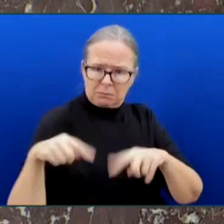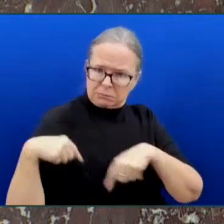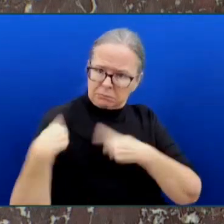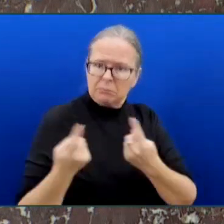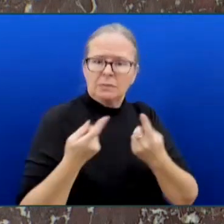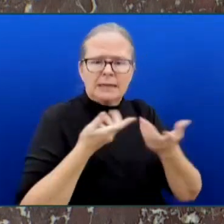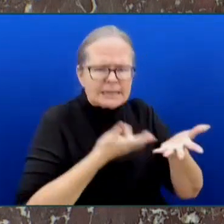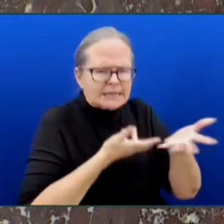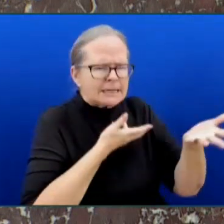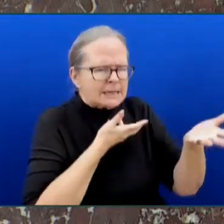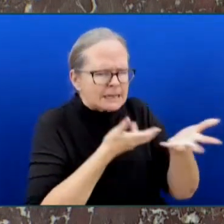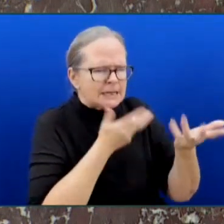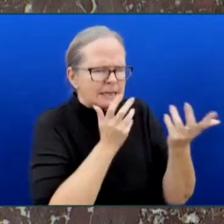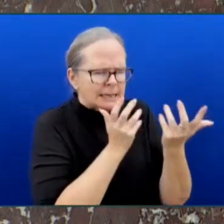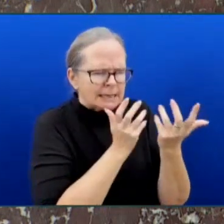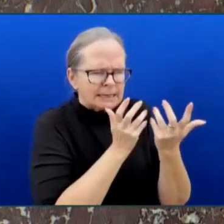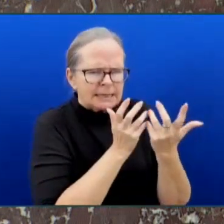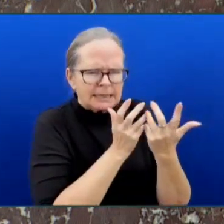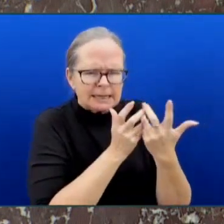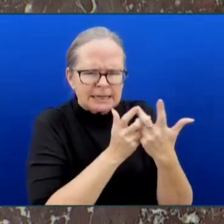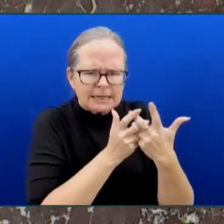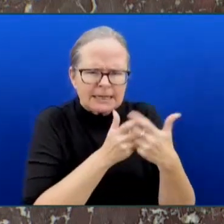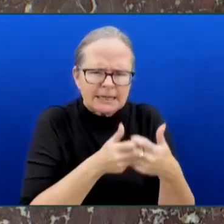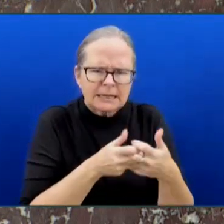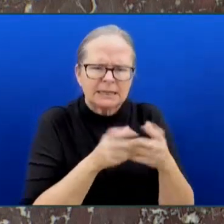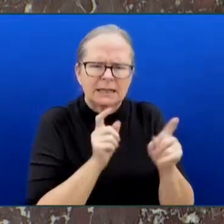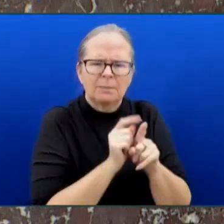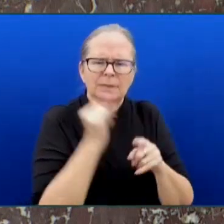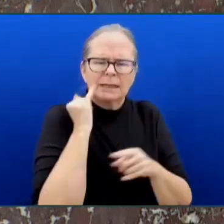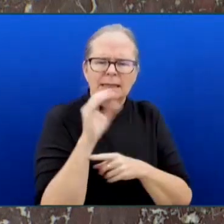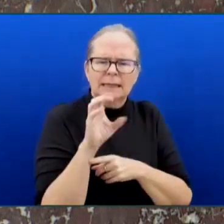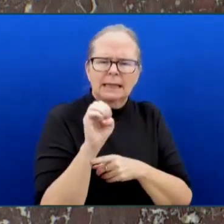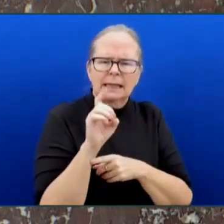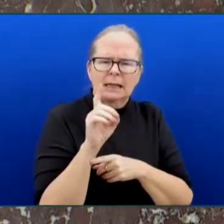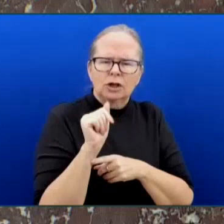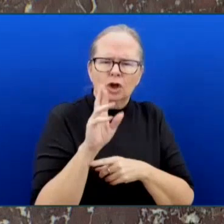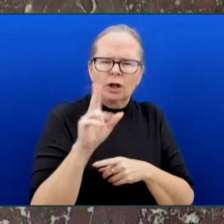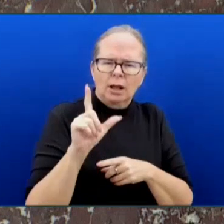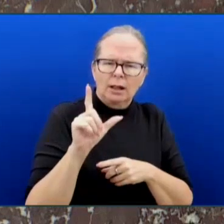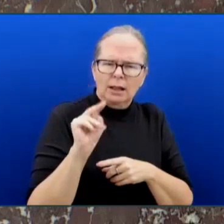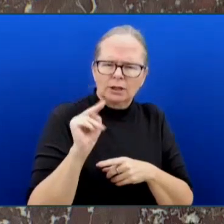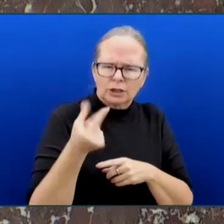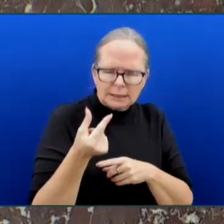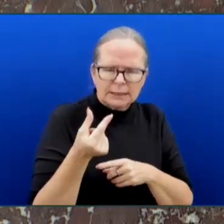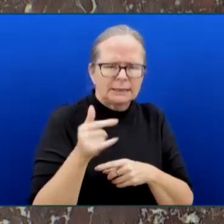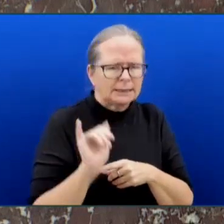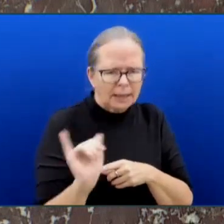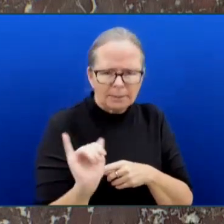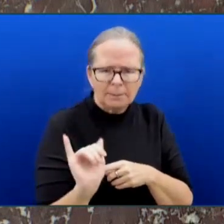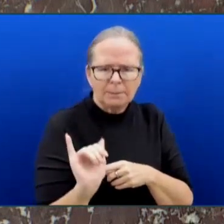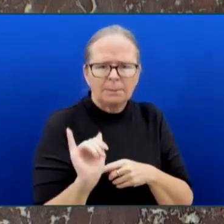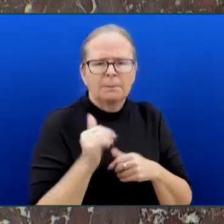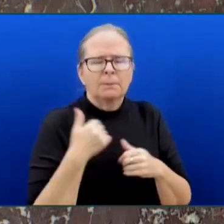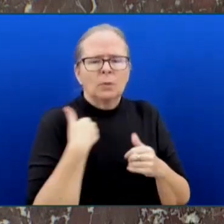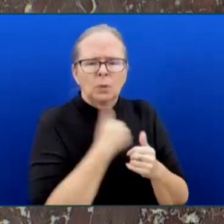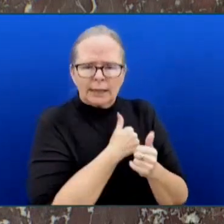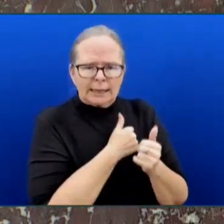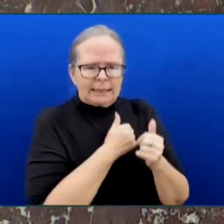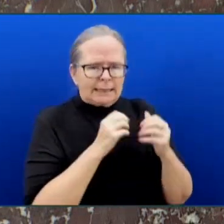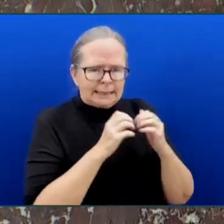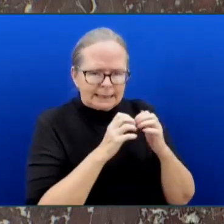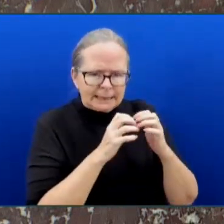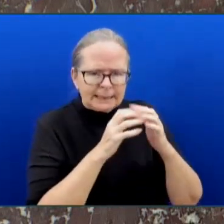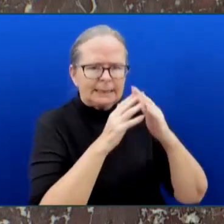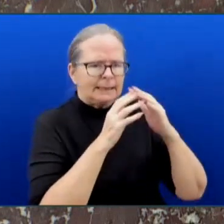are working with the industry to put in a regulatory cap on emissions to ensure that through electrification and